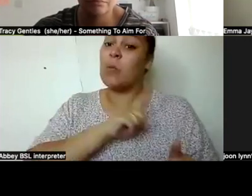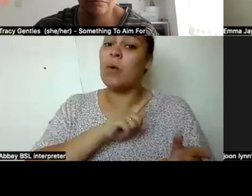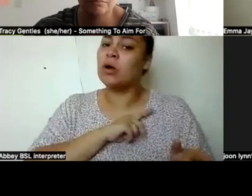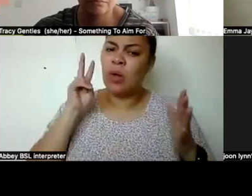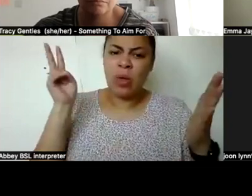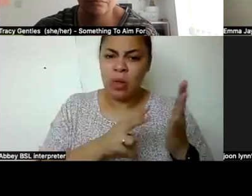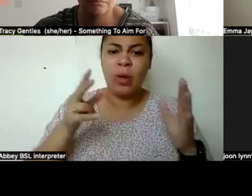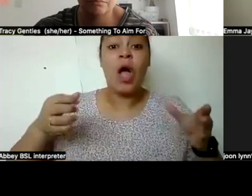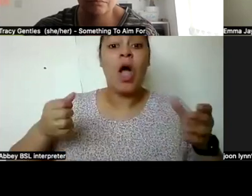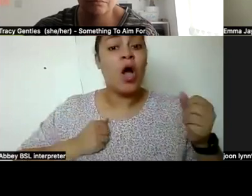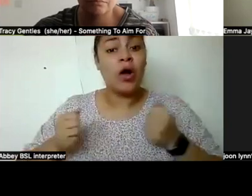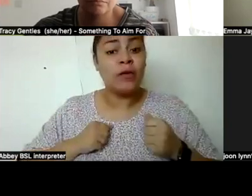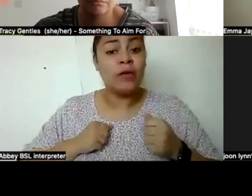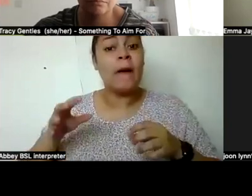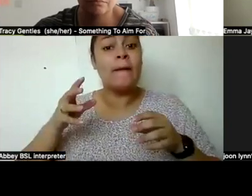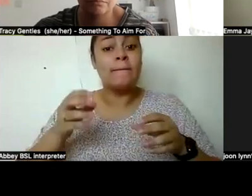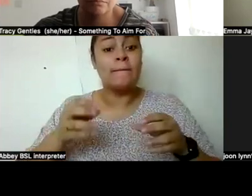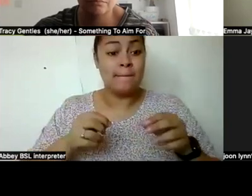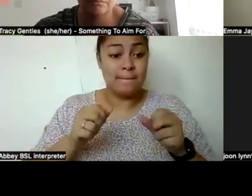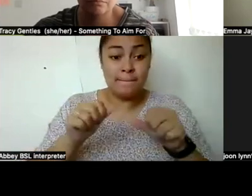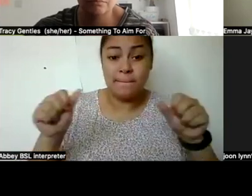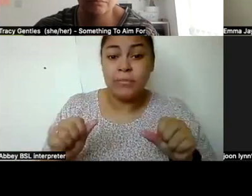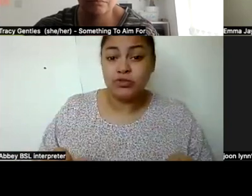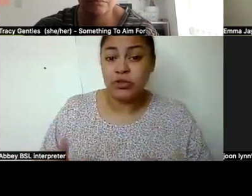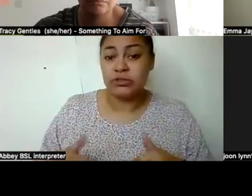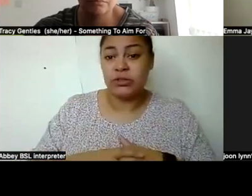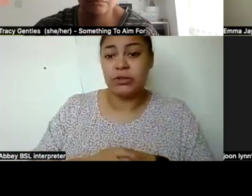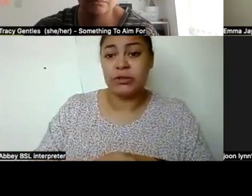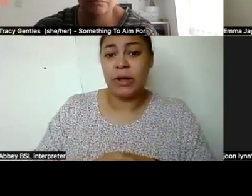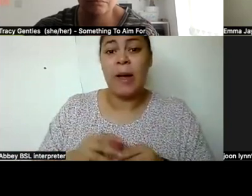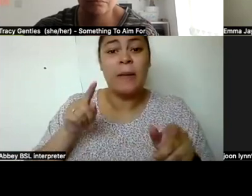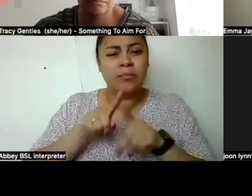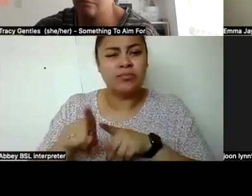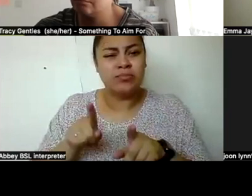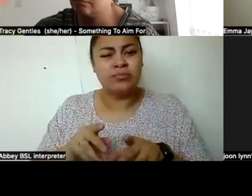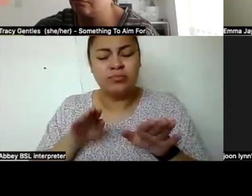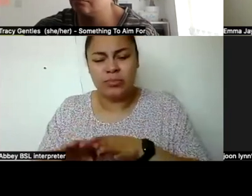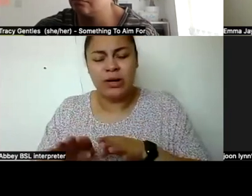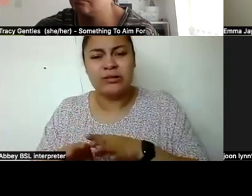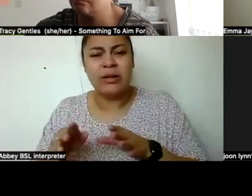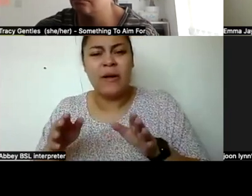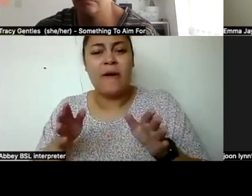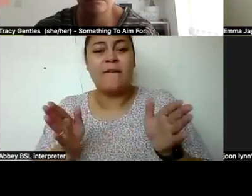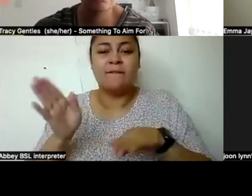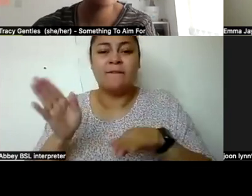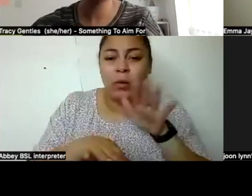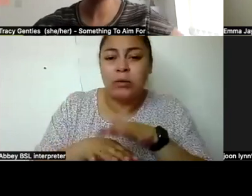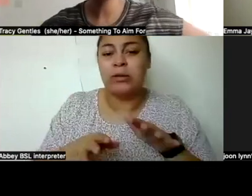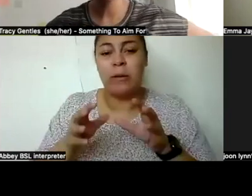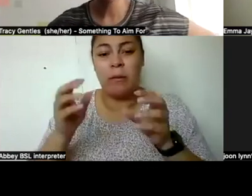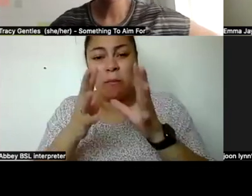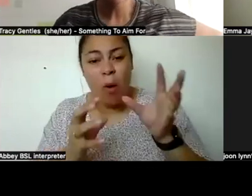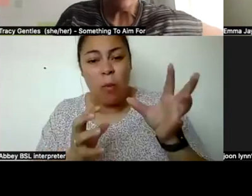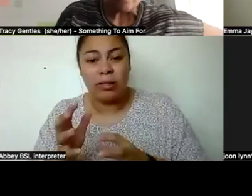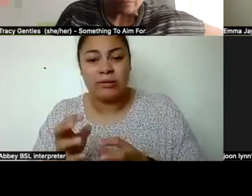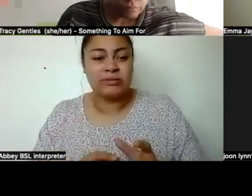look at governance models that come from the practices of molding, forming, blacksmithing, bronze casting, that